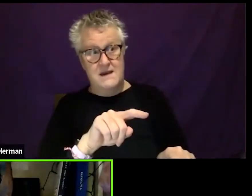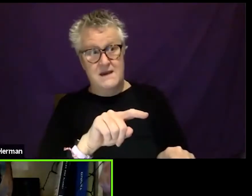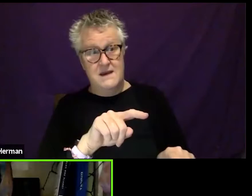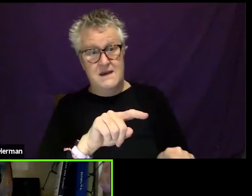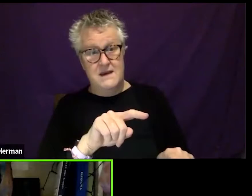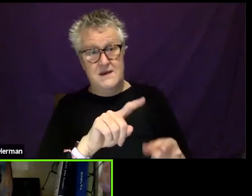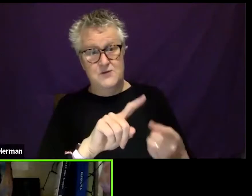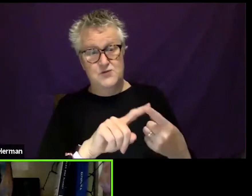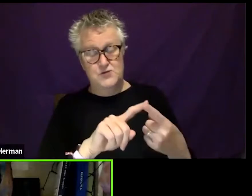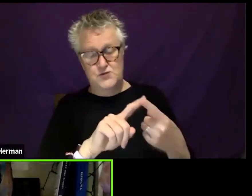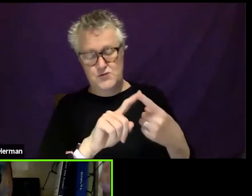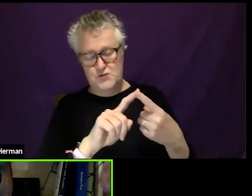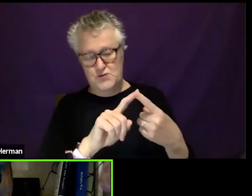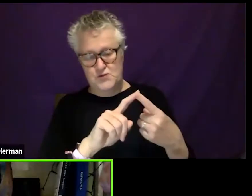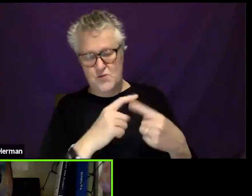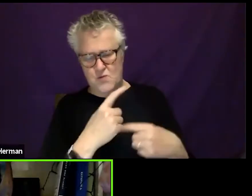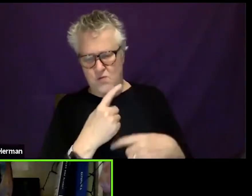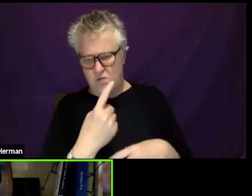Sandra